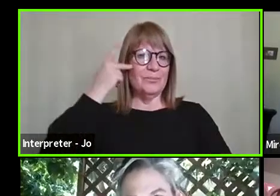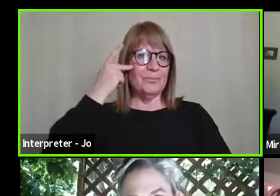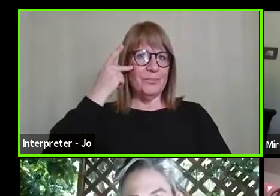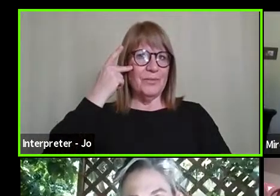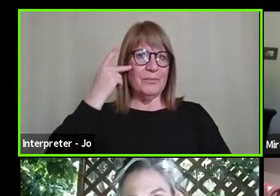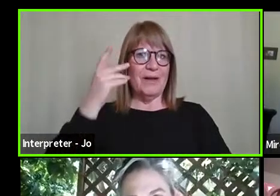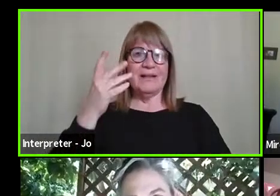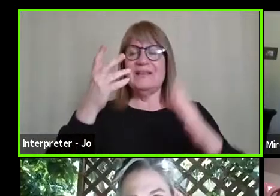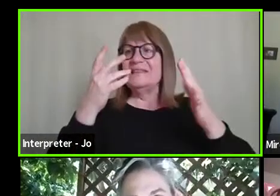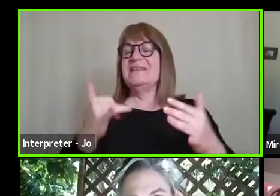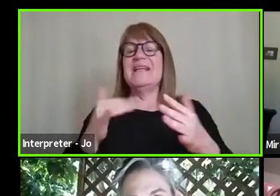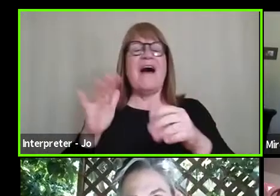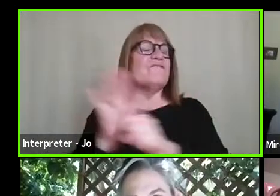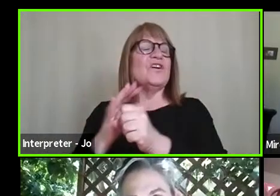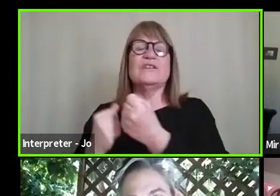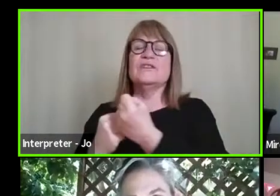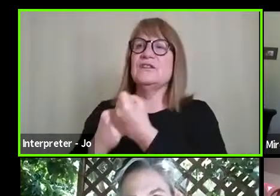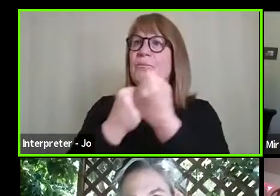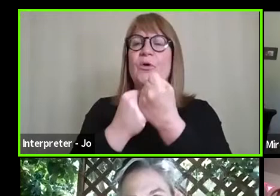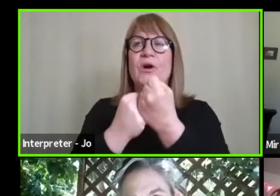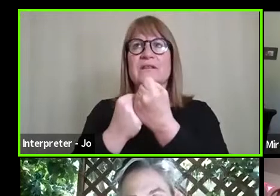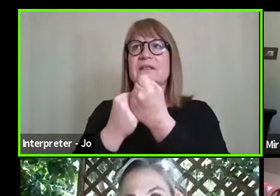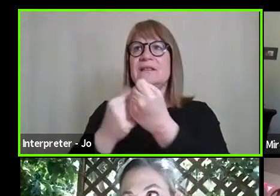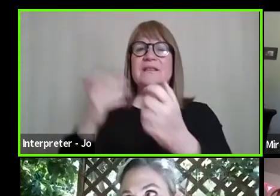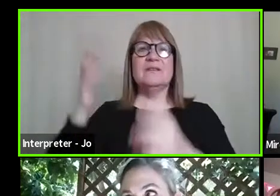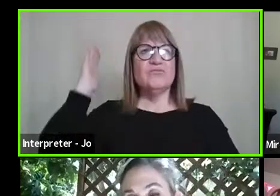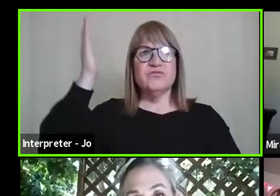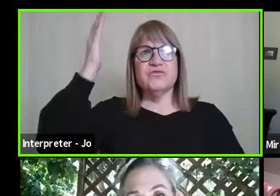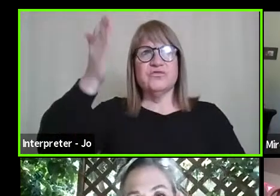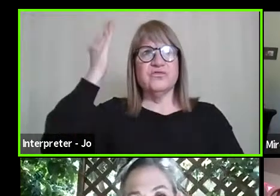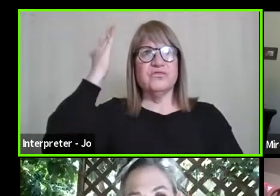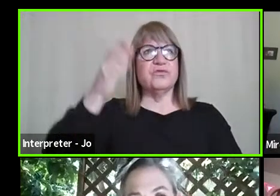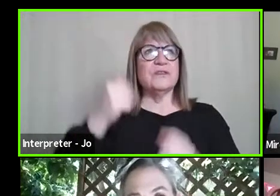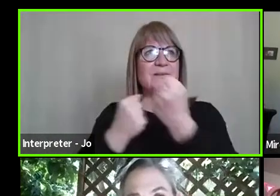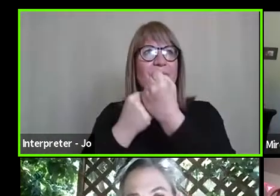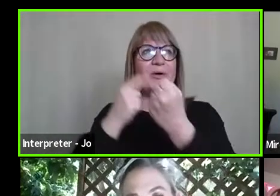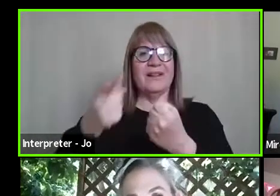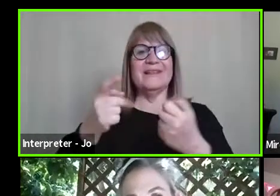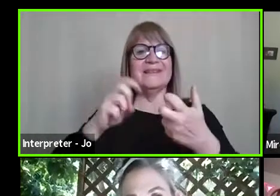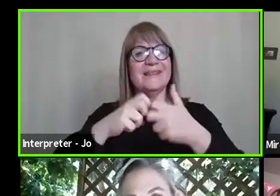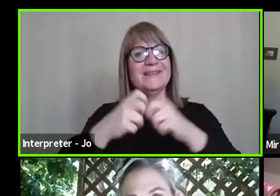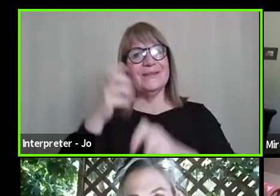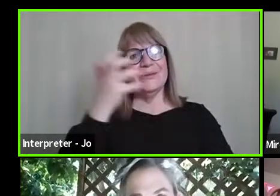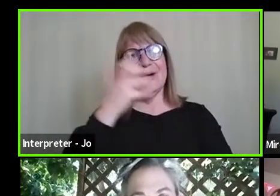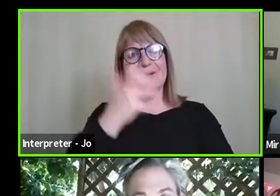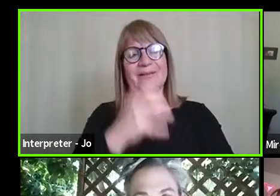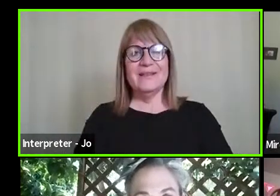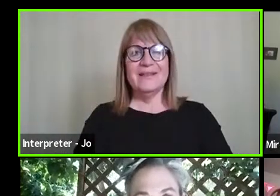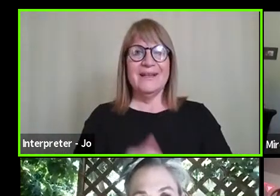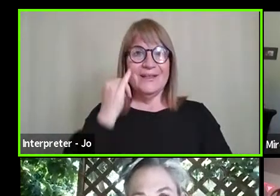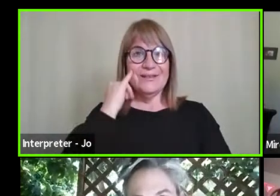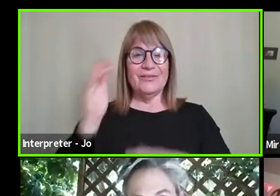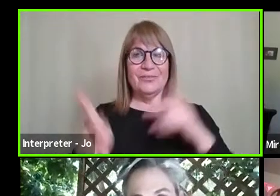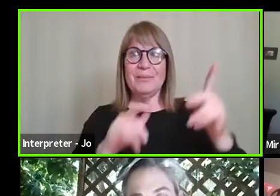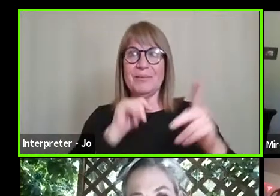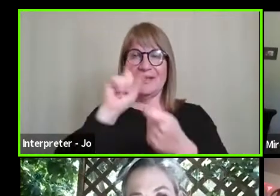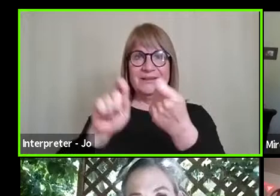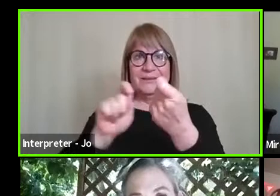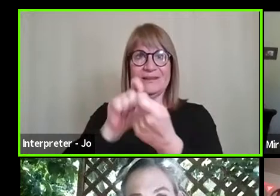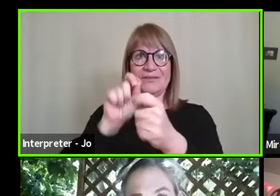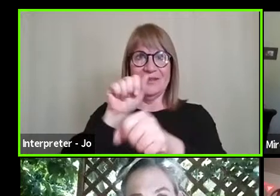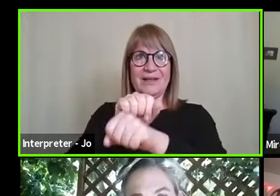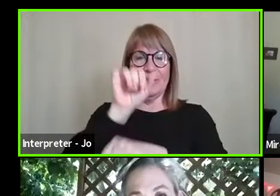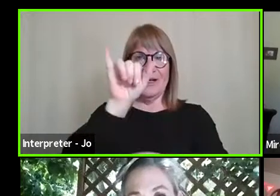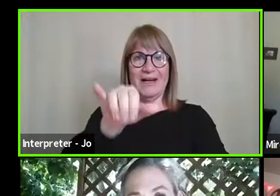this issue and um i hope that if even if folks are not working specifically on a bill like this i